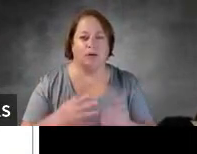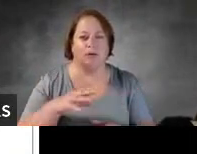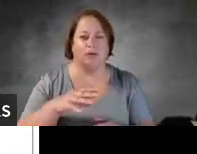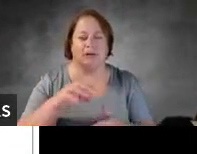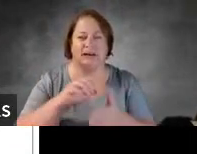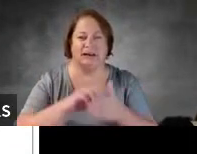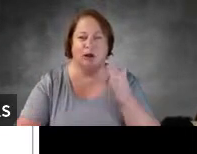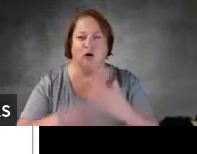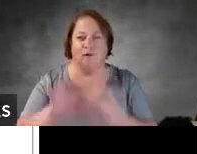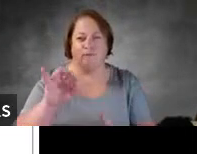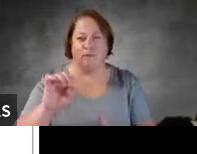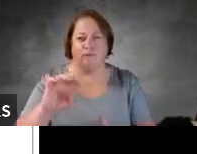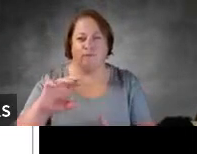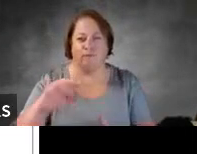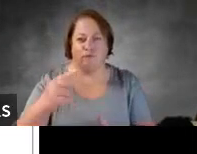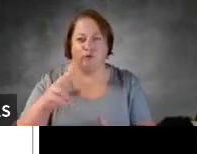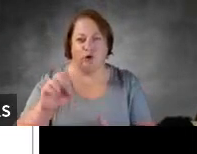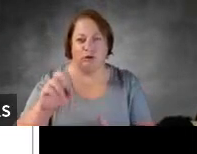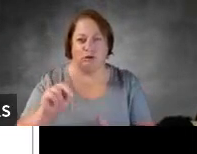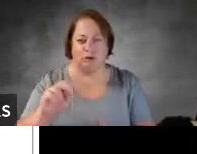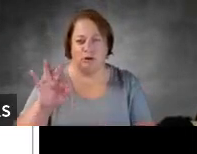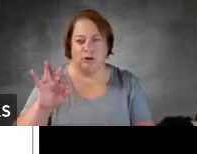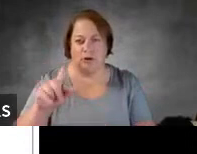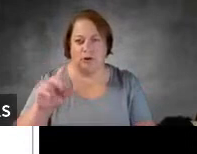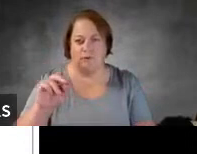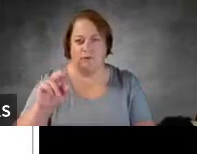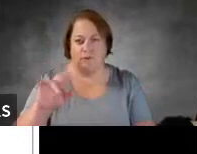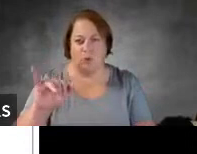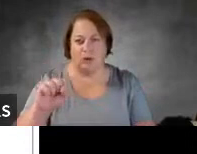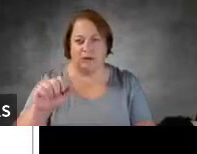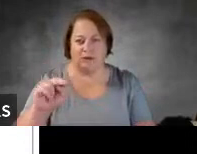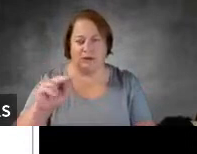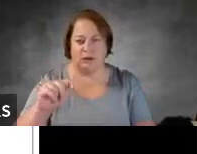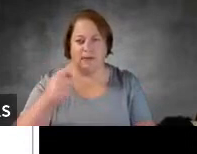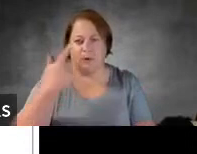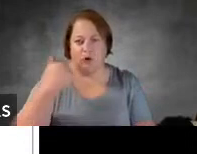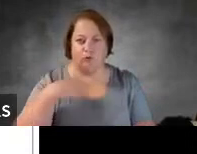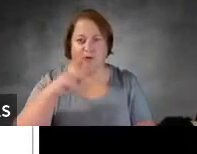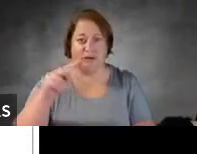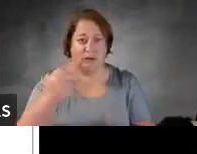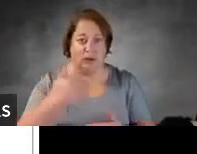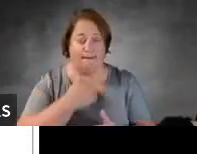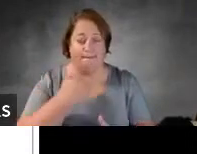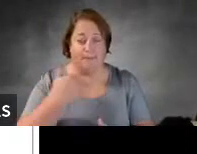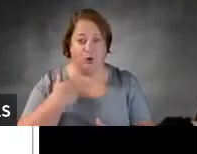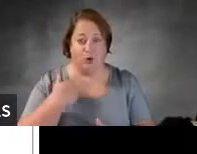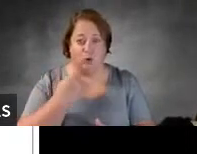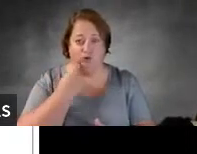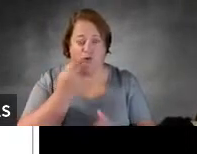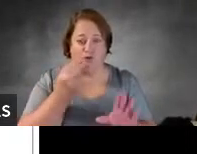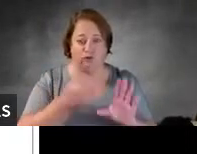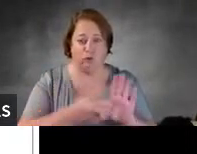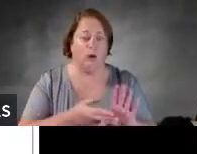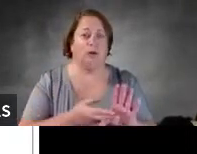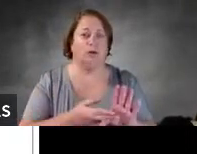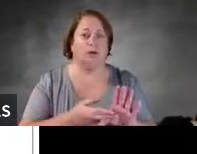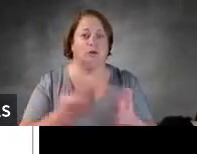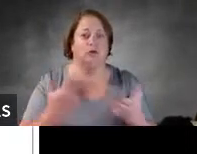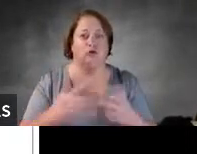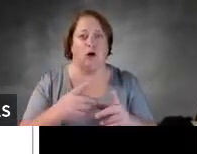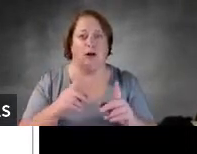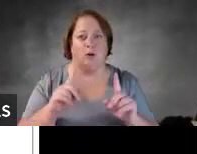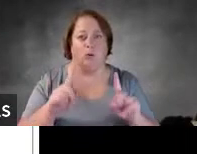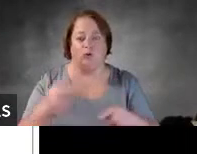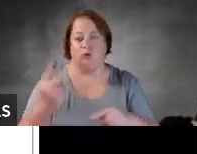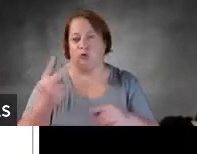Florissant off of that underrepresented districts list, just because you do have a second member who just joined, has already attended